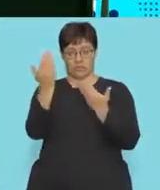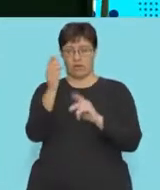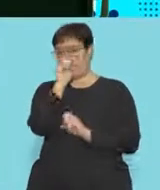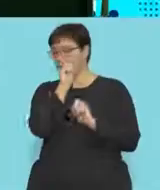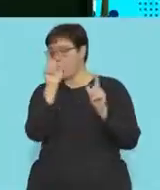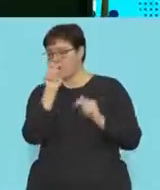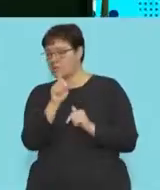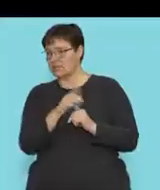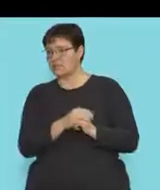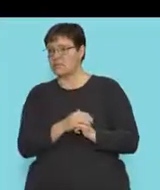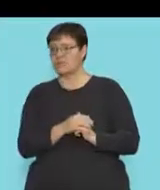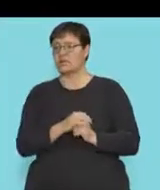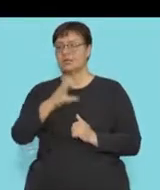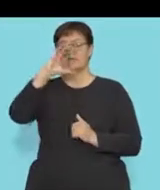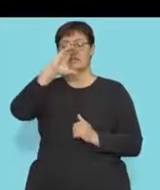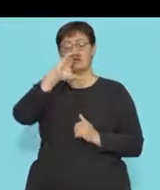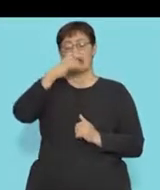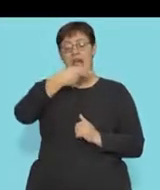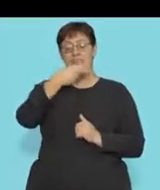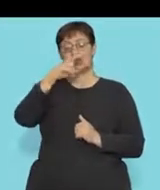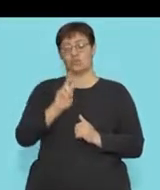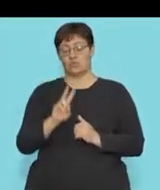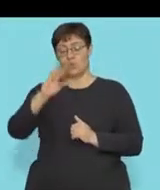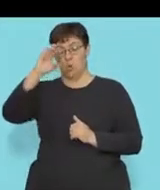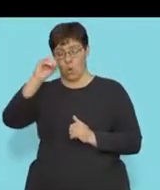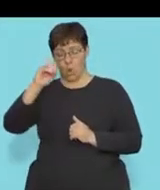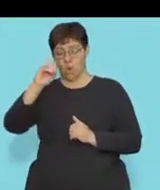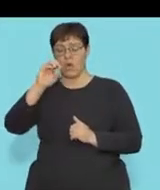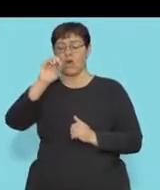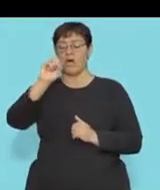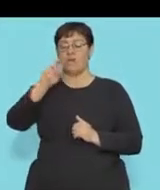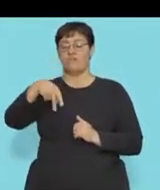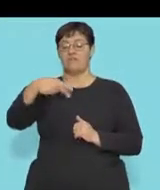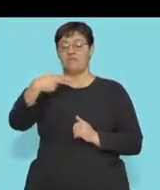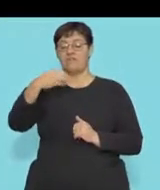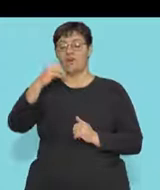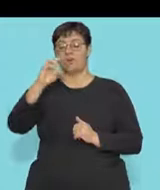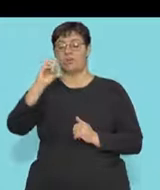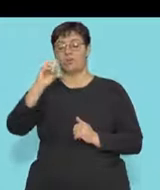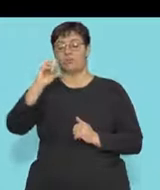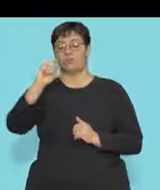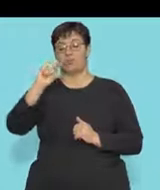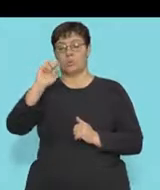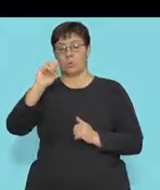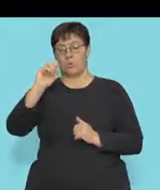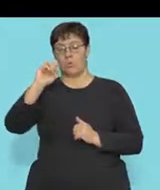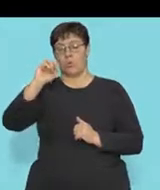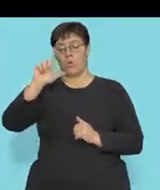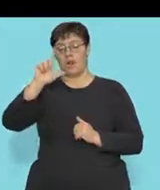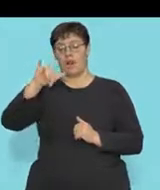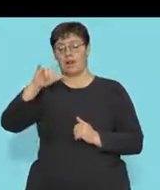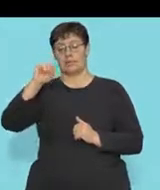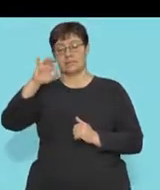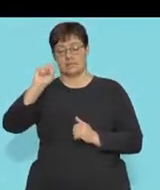realized that during photolysis, that the light energy during photolysis split up this